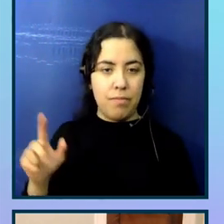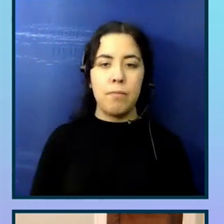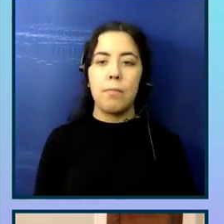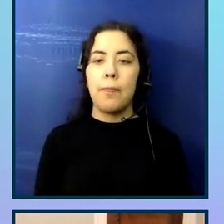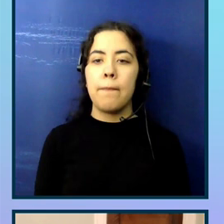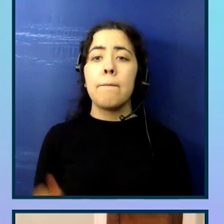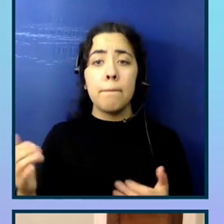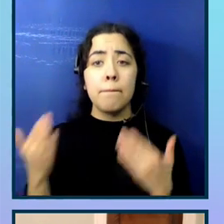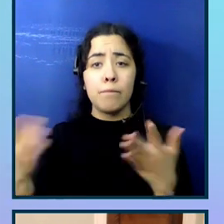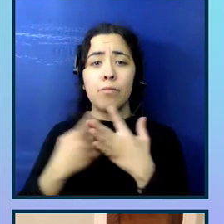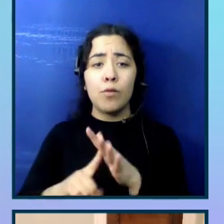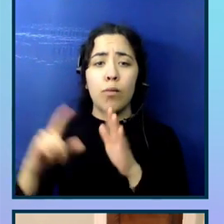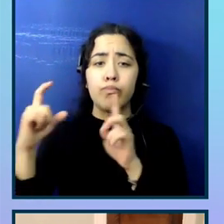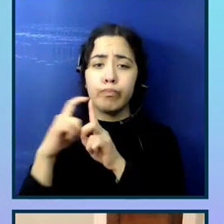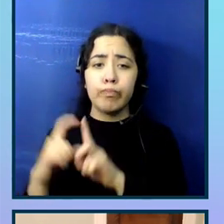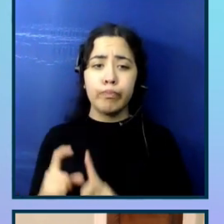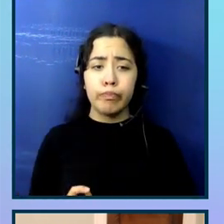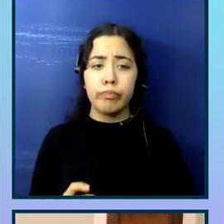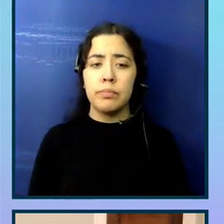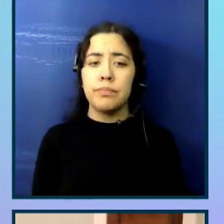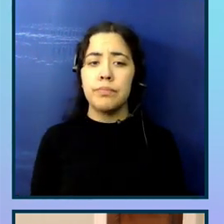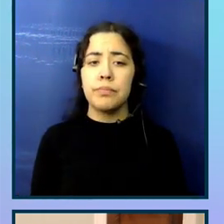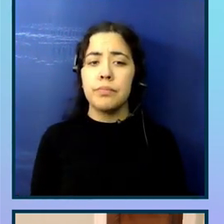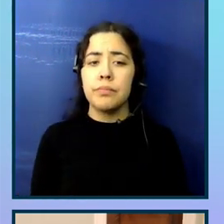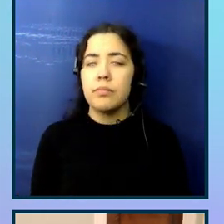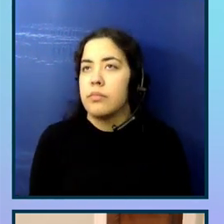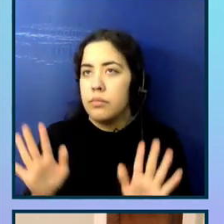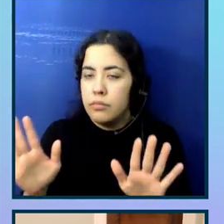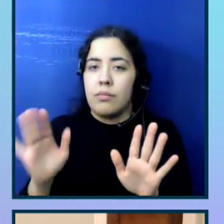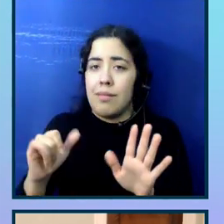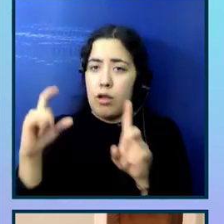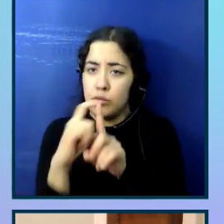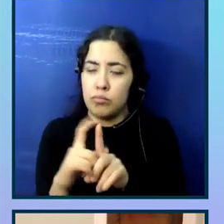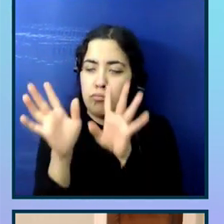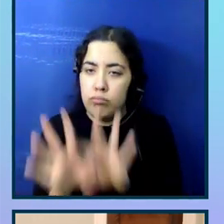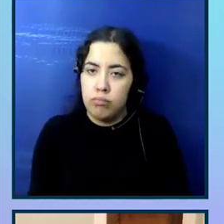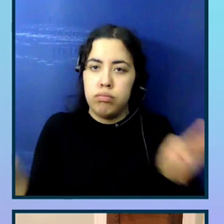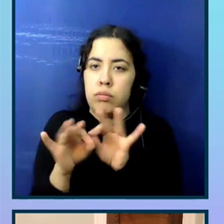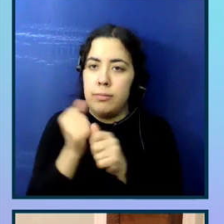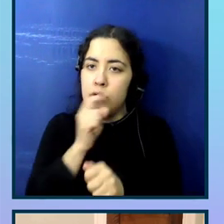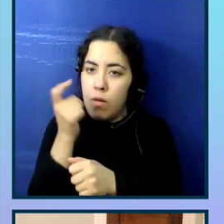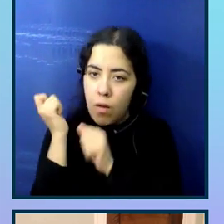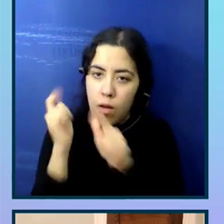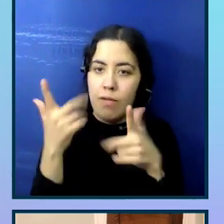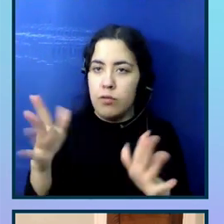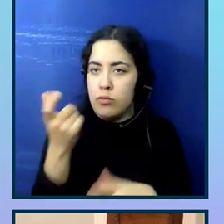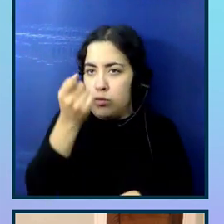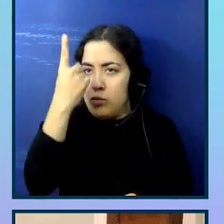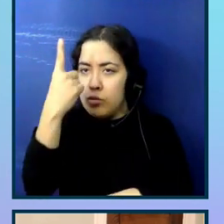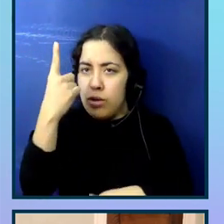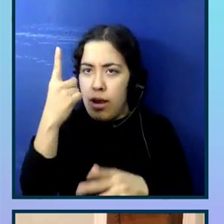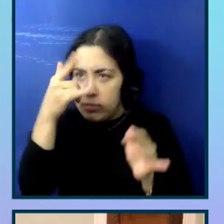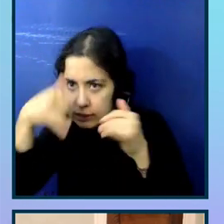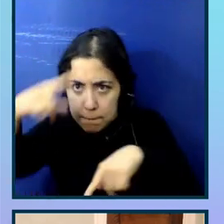So let's start with some terminology. Terminology is so important to ensure we all have the same understanding and that